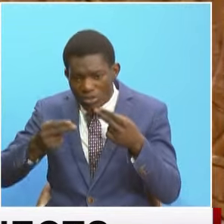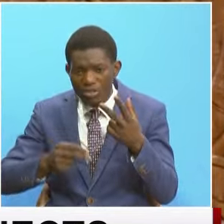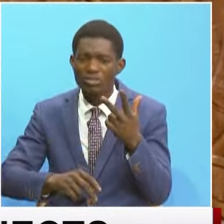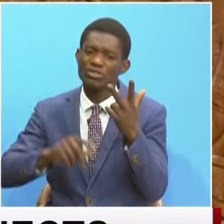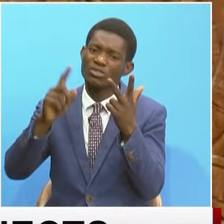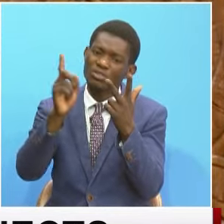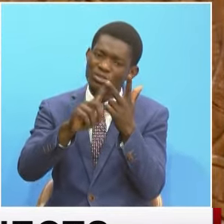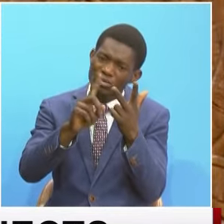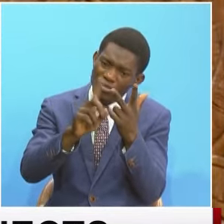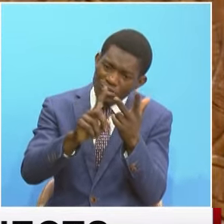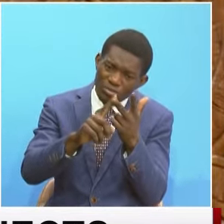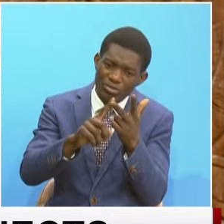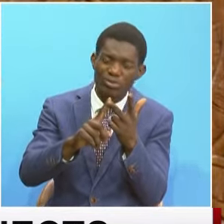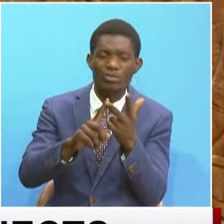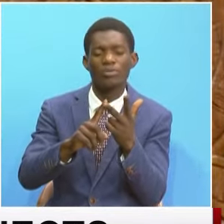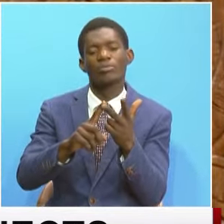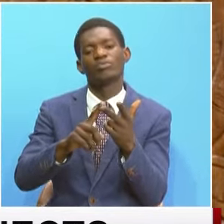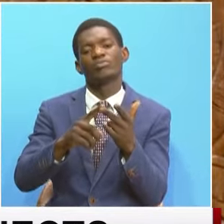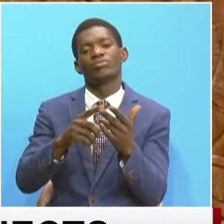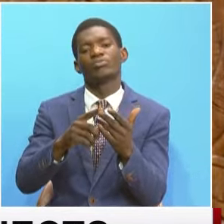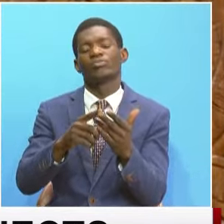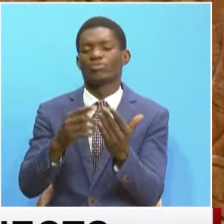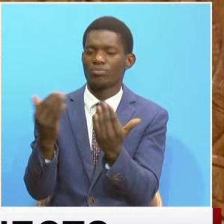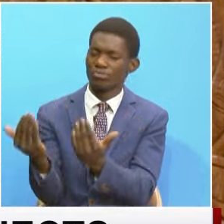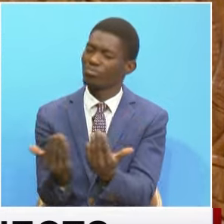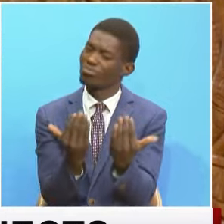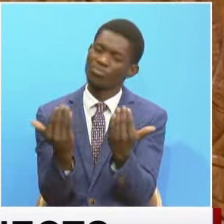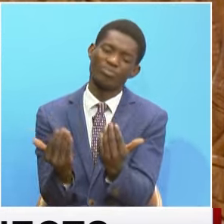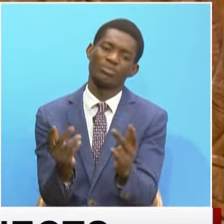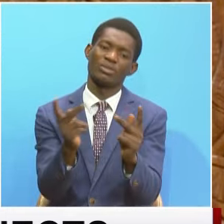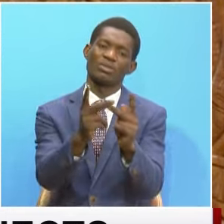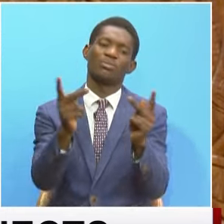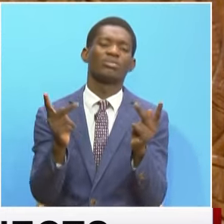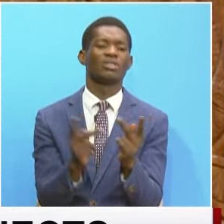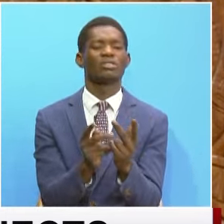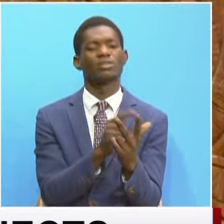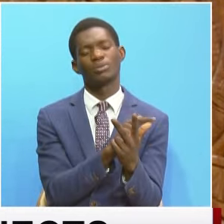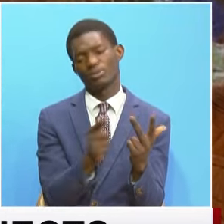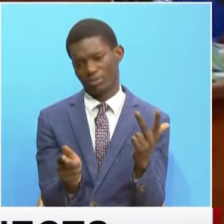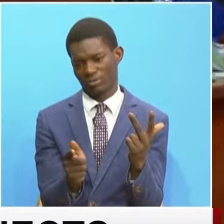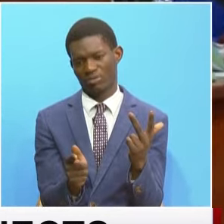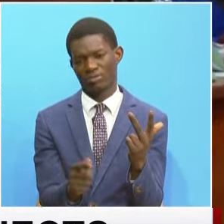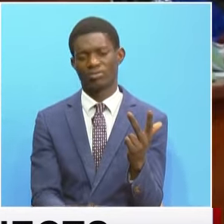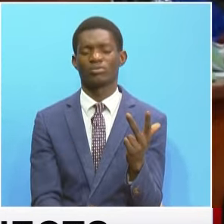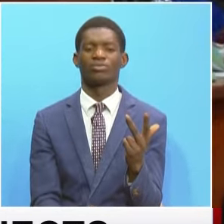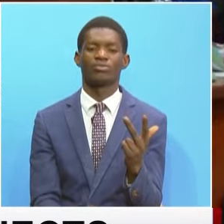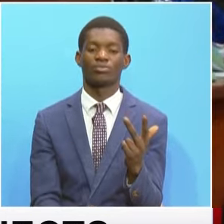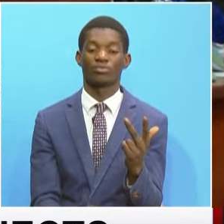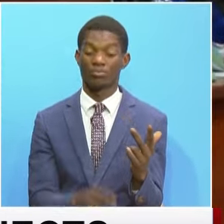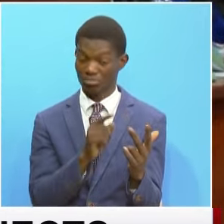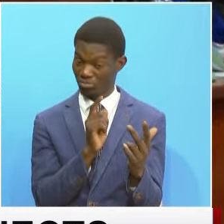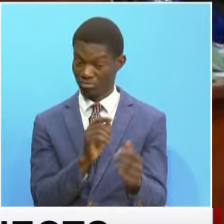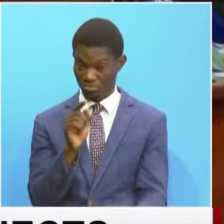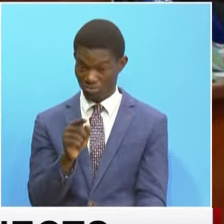Land and intercity bus station at the land next to ZNS. The proposal to use